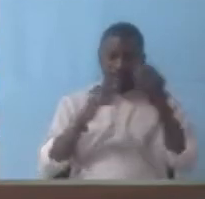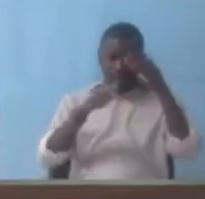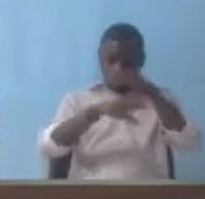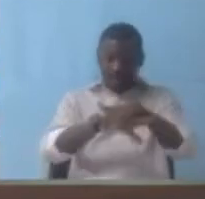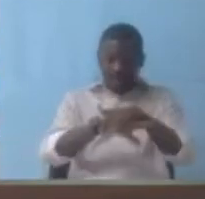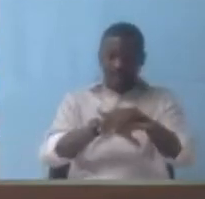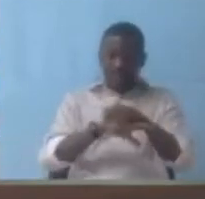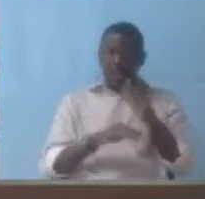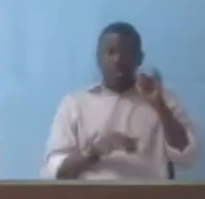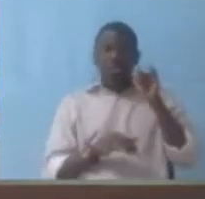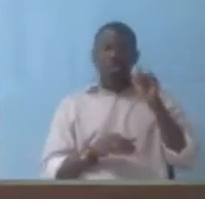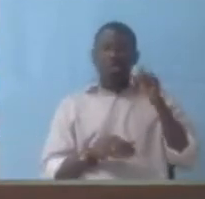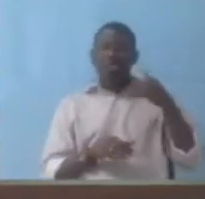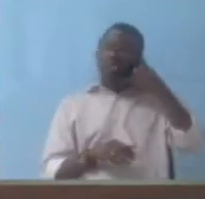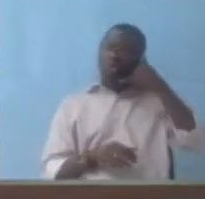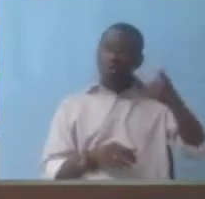released.